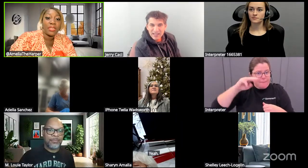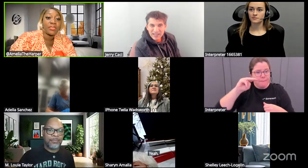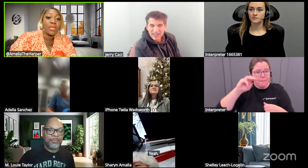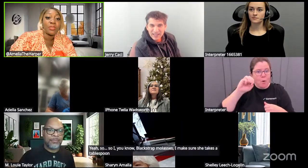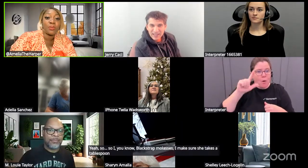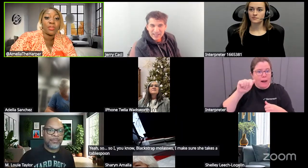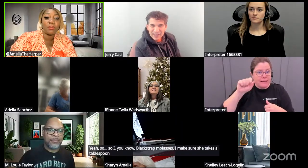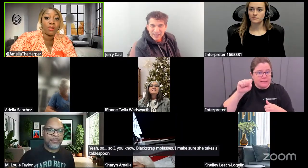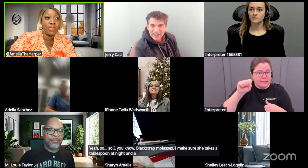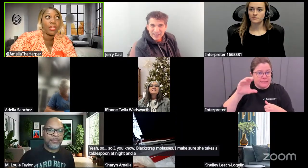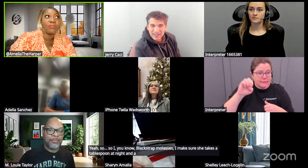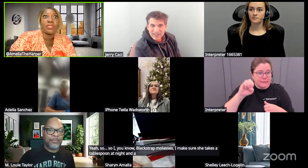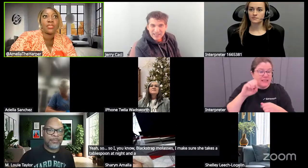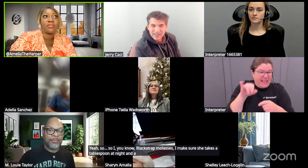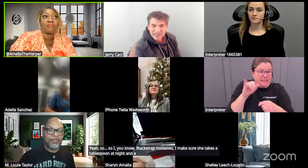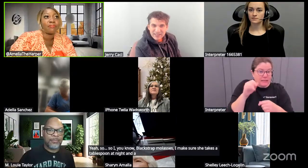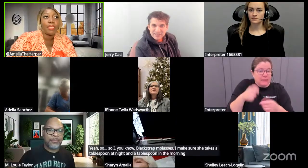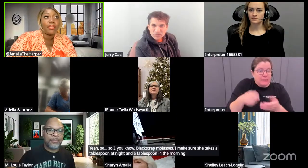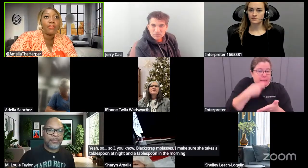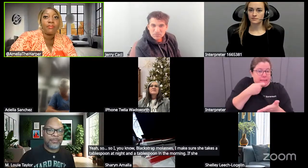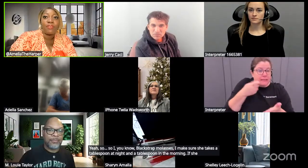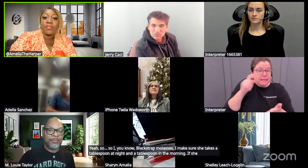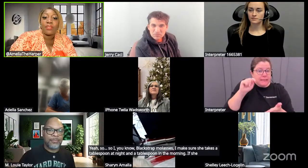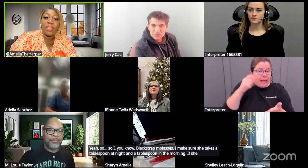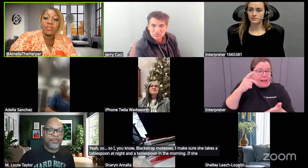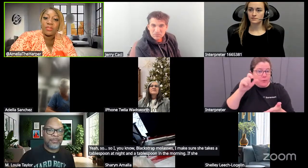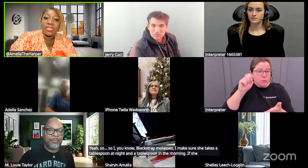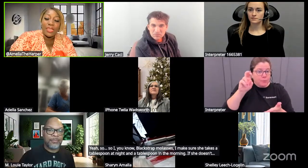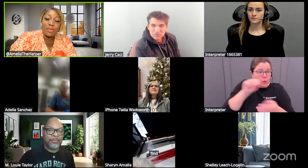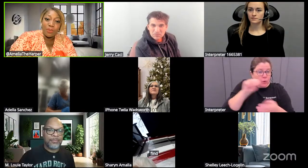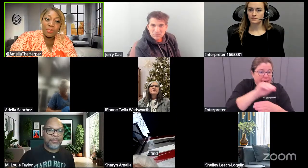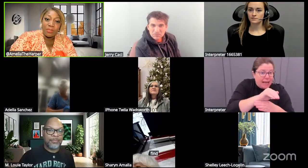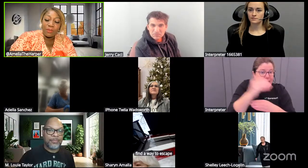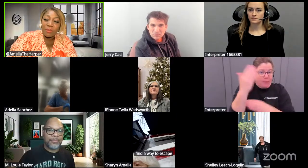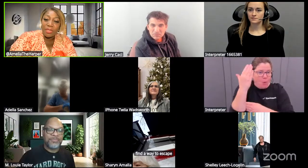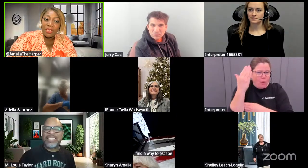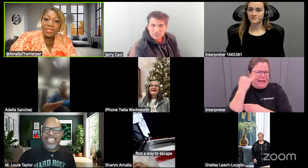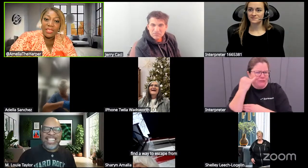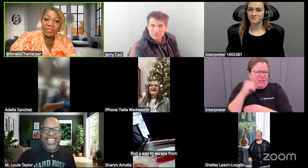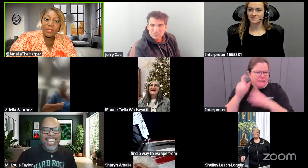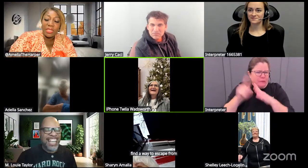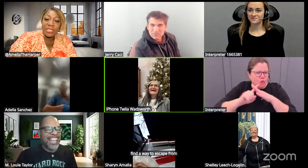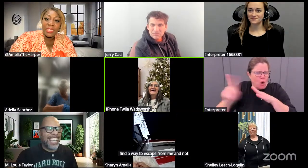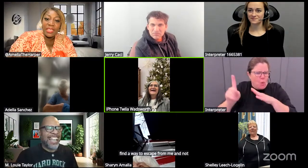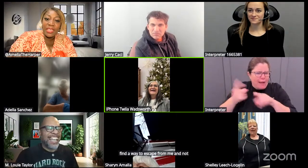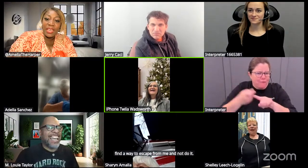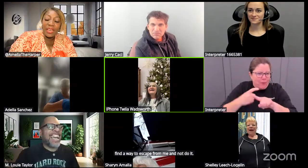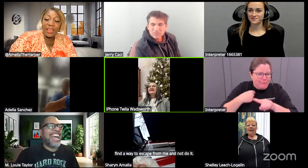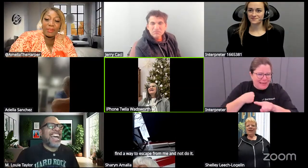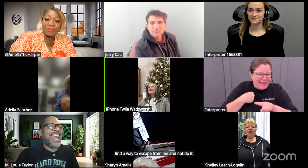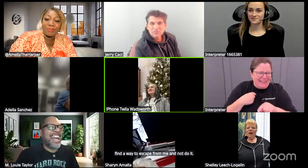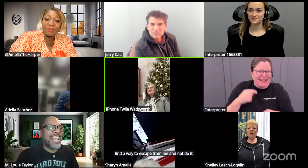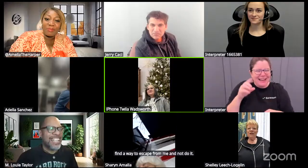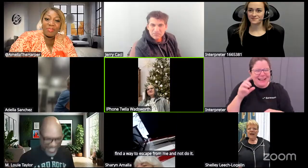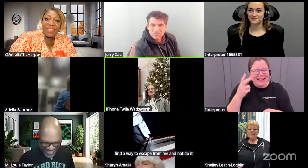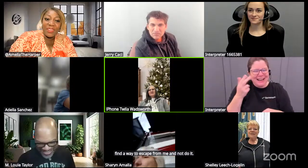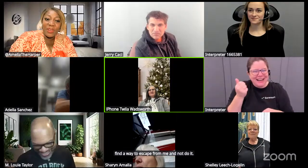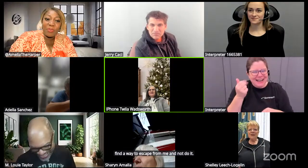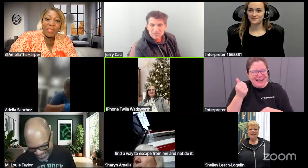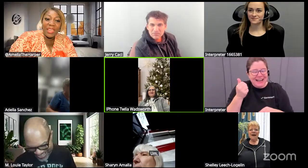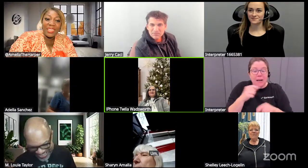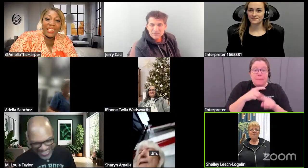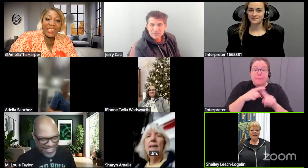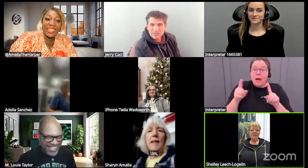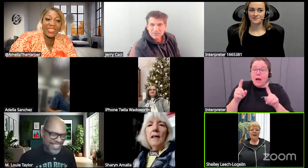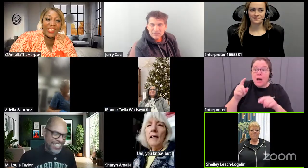night and a tablespoon in the morning. If she doesn't find a way to escape from me and not do it. That's But